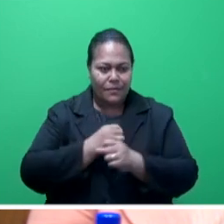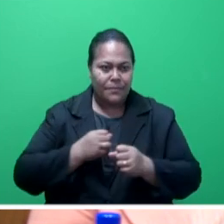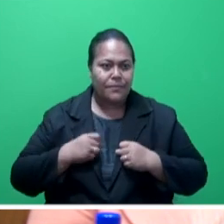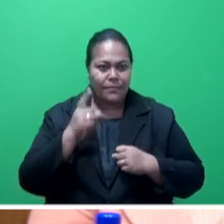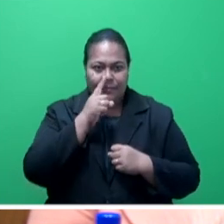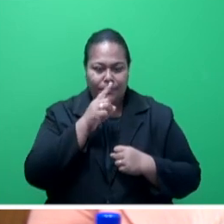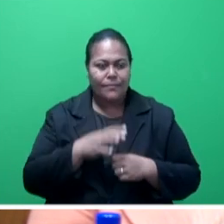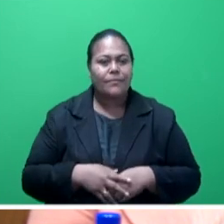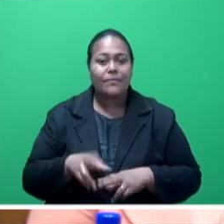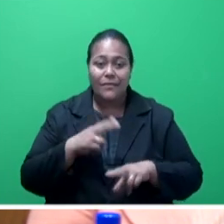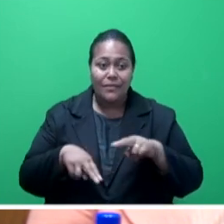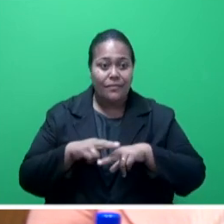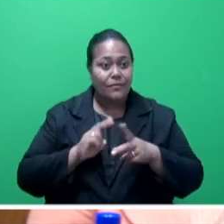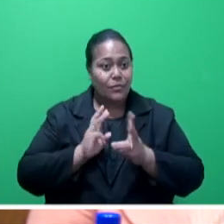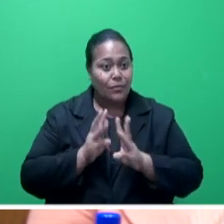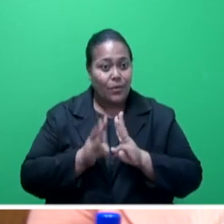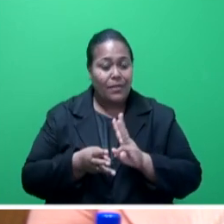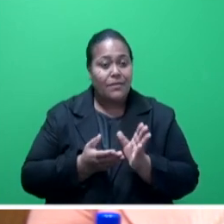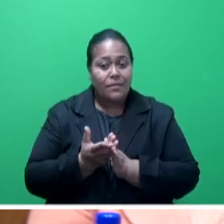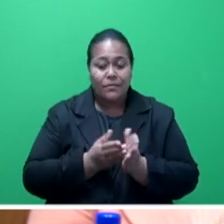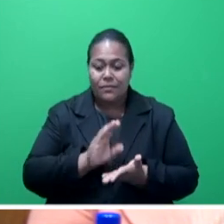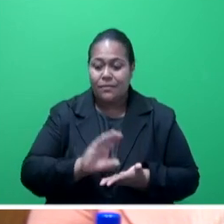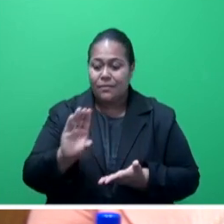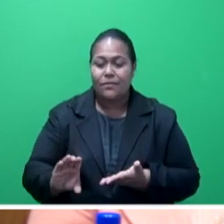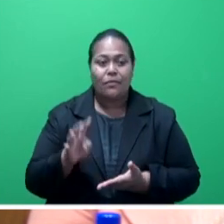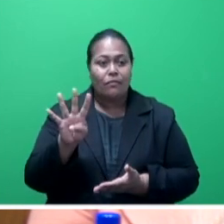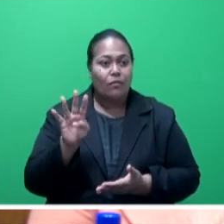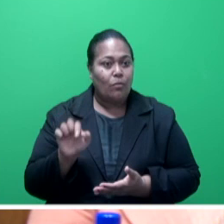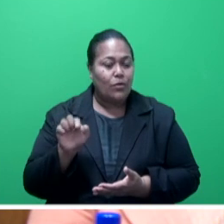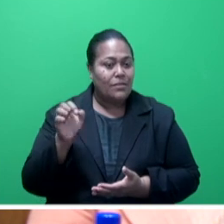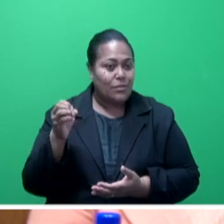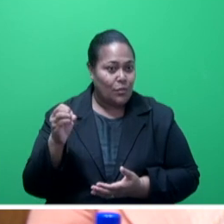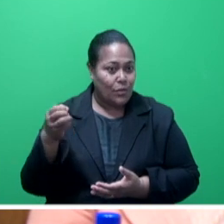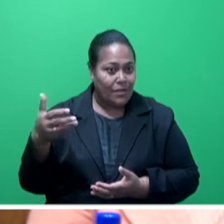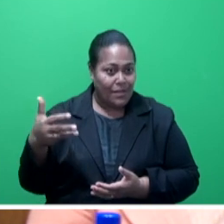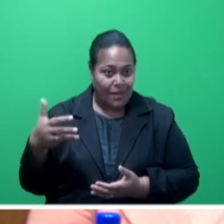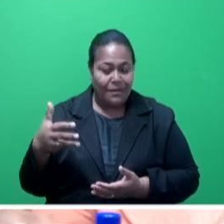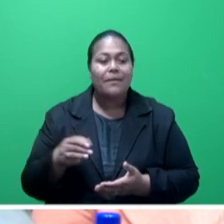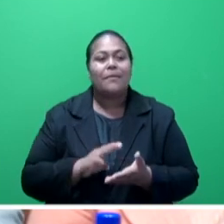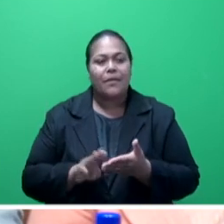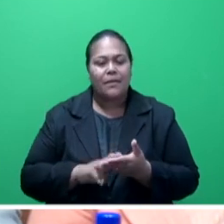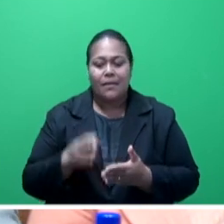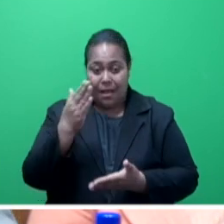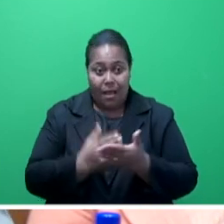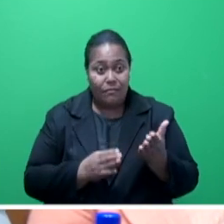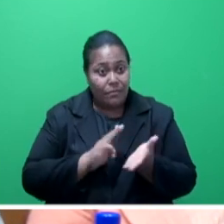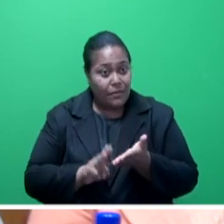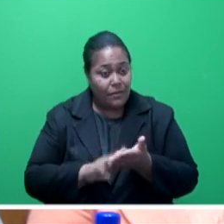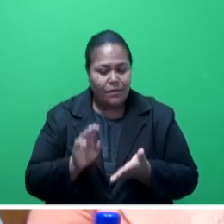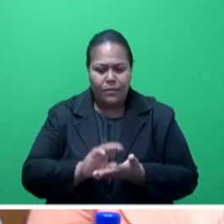Fiji Meteorological Services has been given a budget of $4.09 million, and of that, $500,000 is allocated for disaster